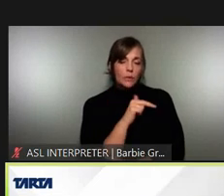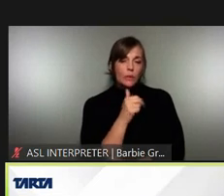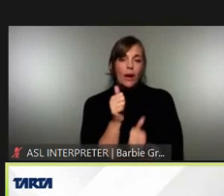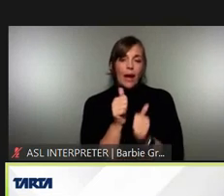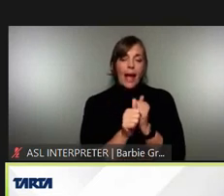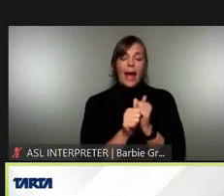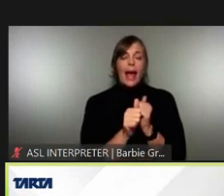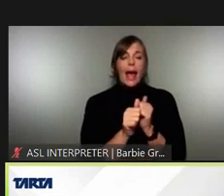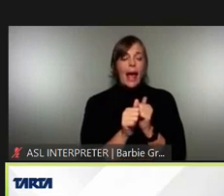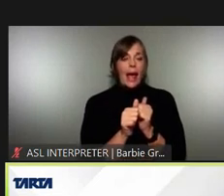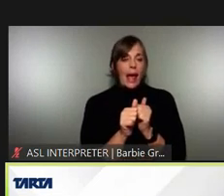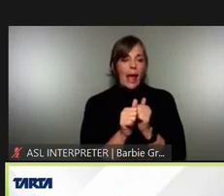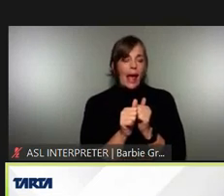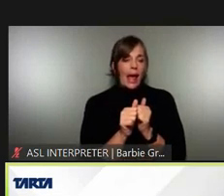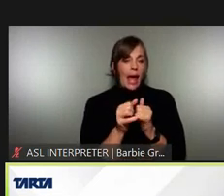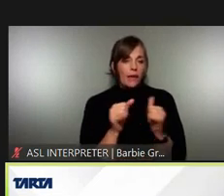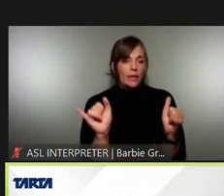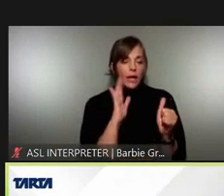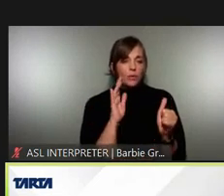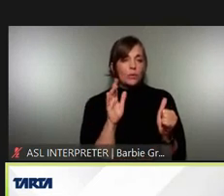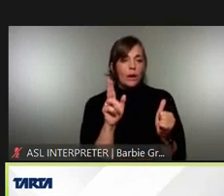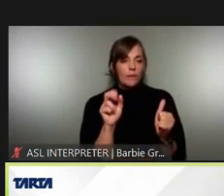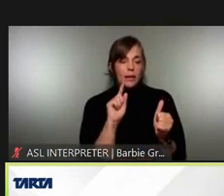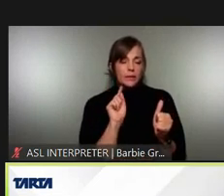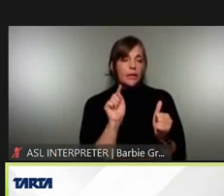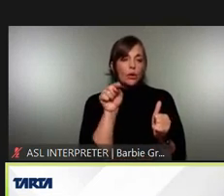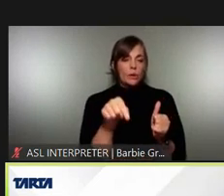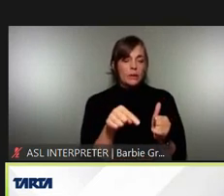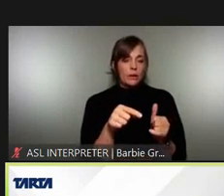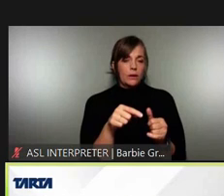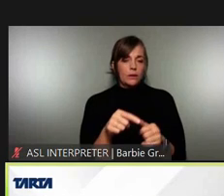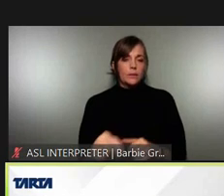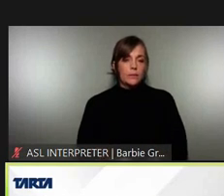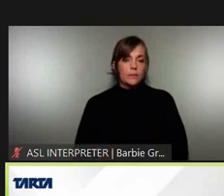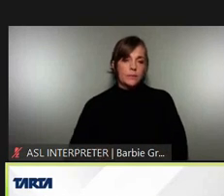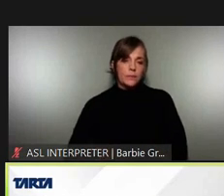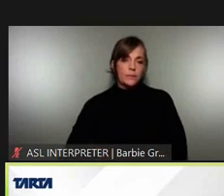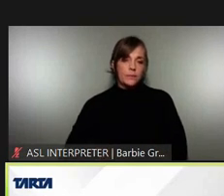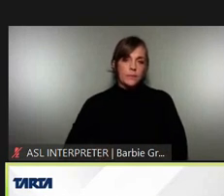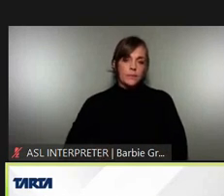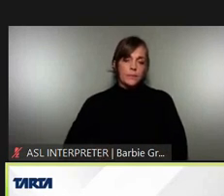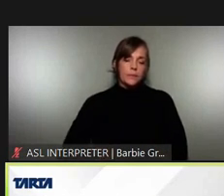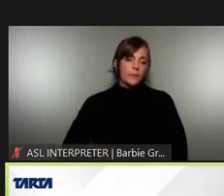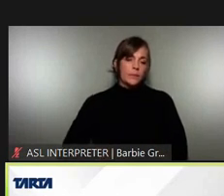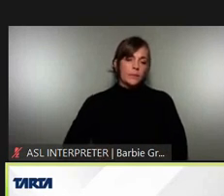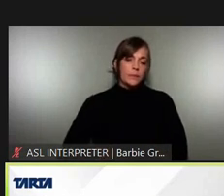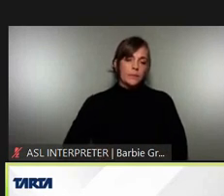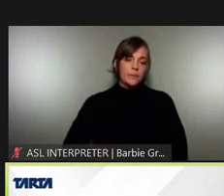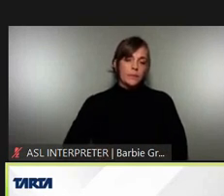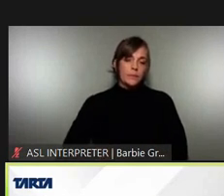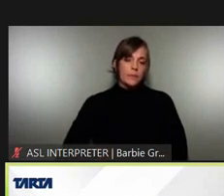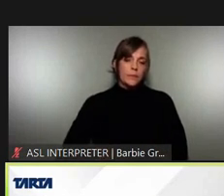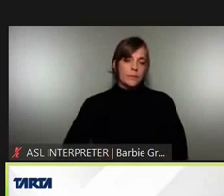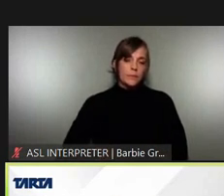bus that's going as far as Flower Hospital in Sylvania. And we've got a few thinner lines